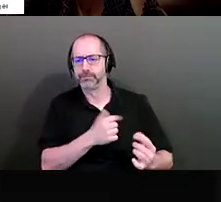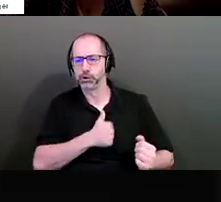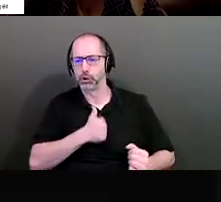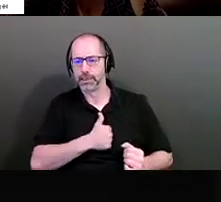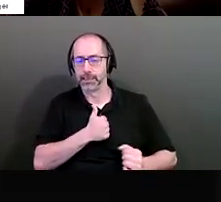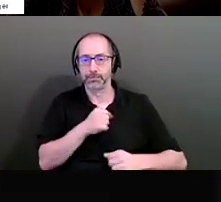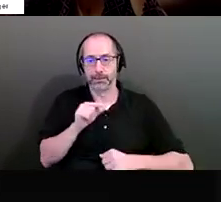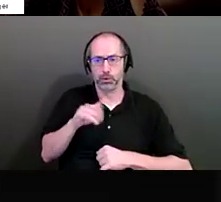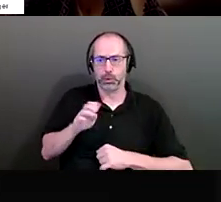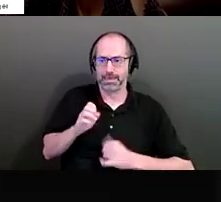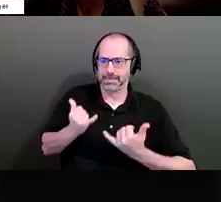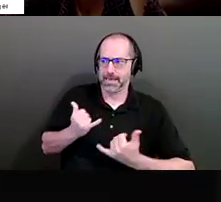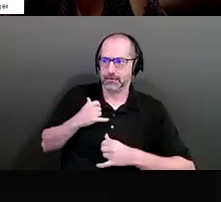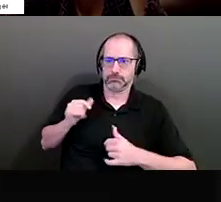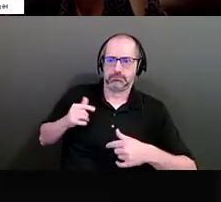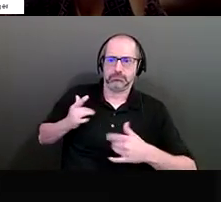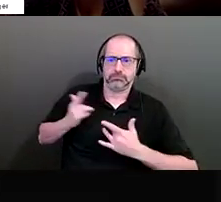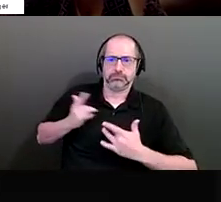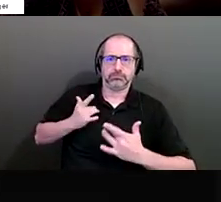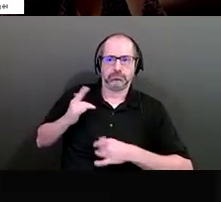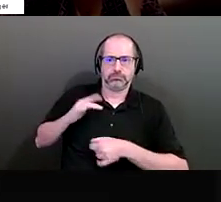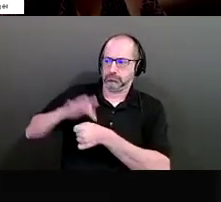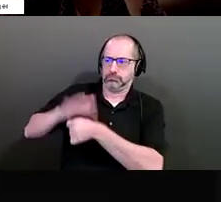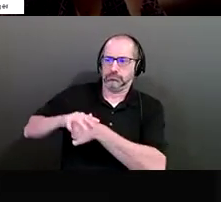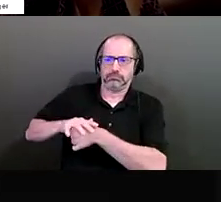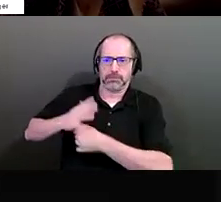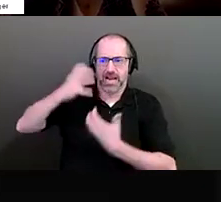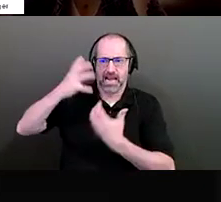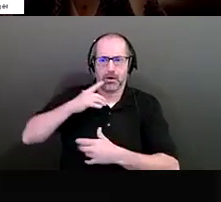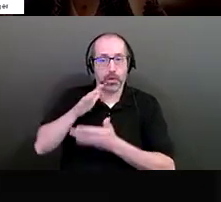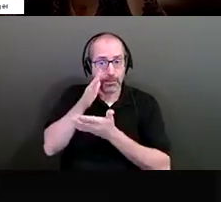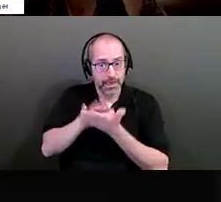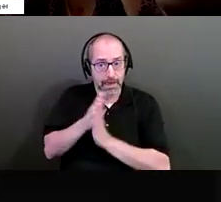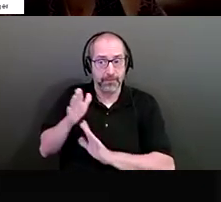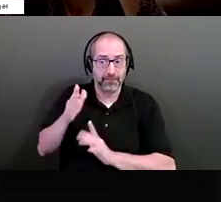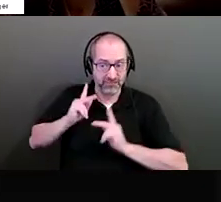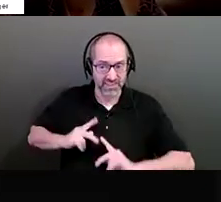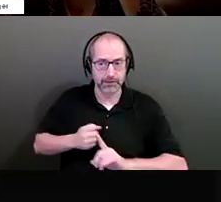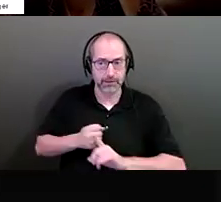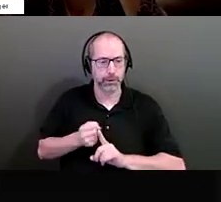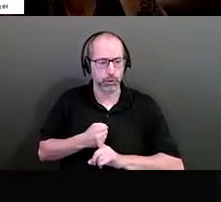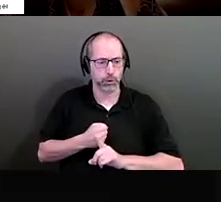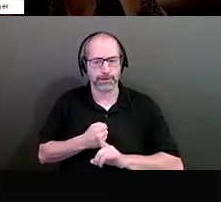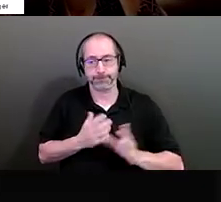daughter's temper, which would result in physical abuse. So I'll let Kirsten